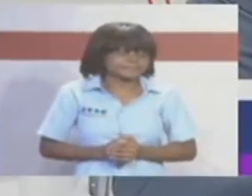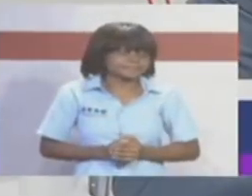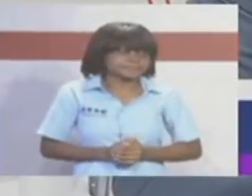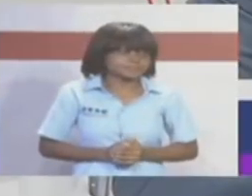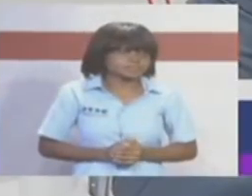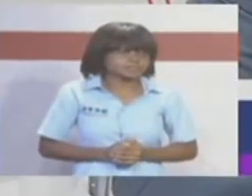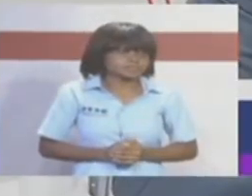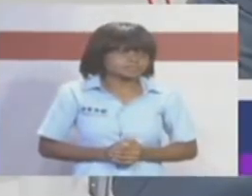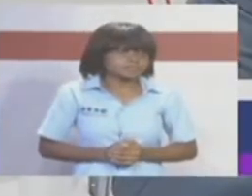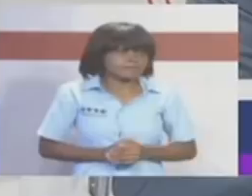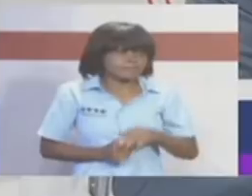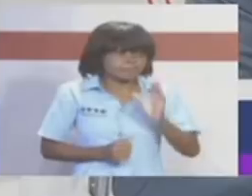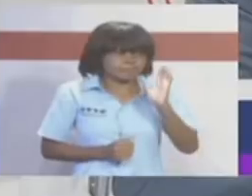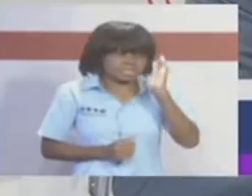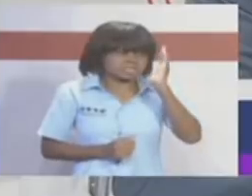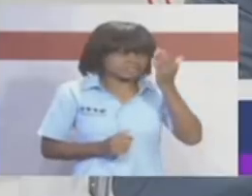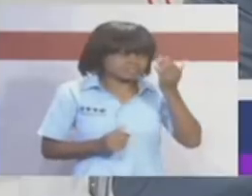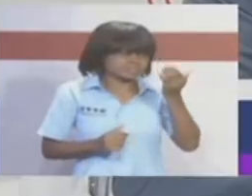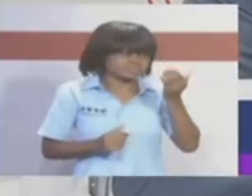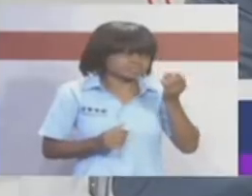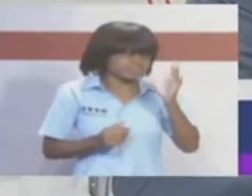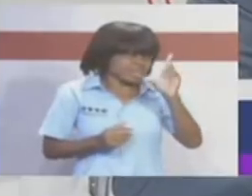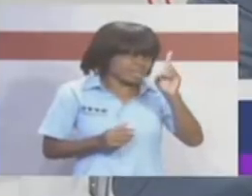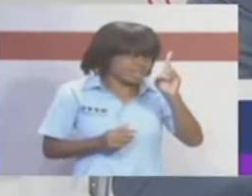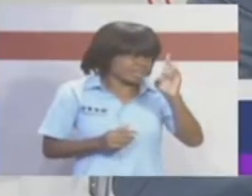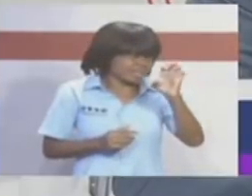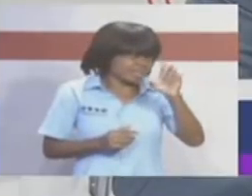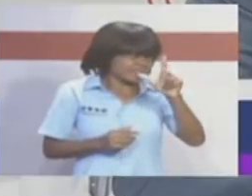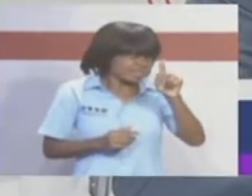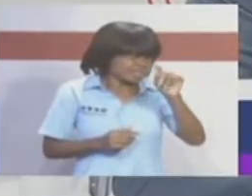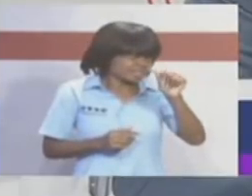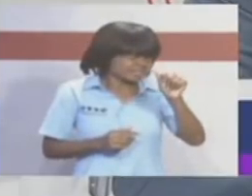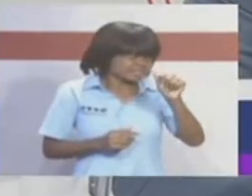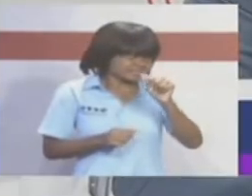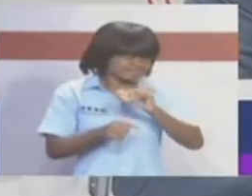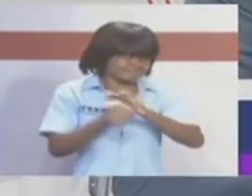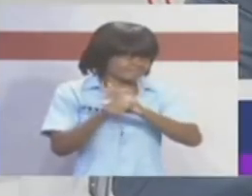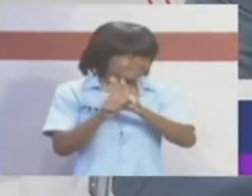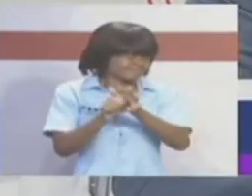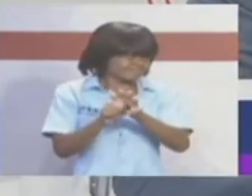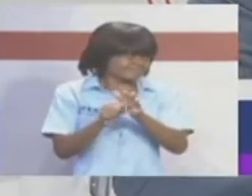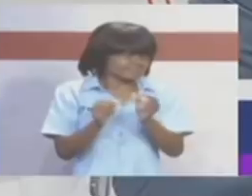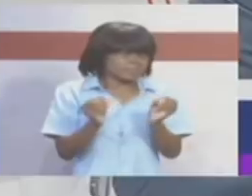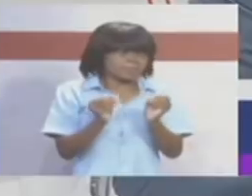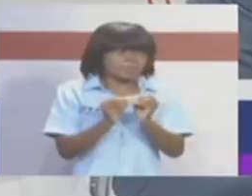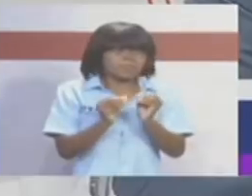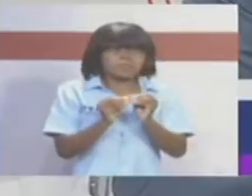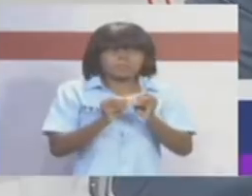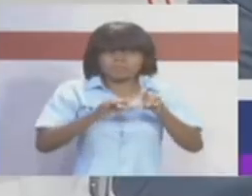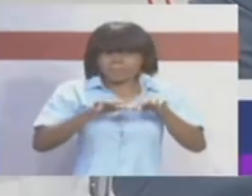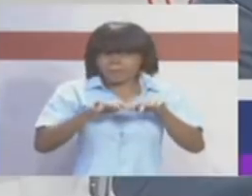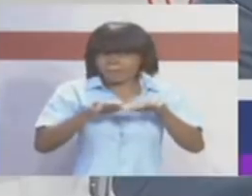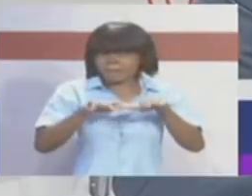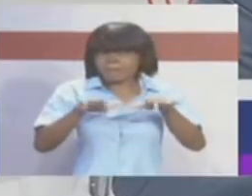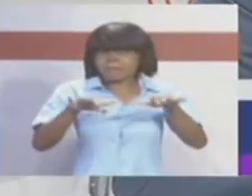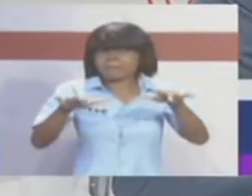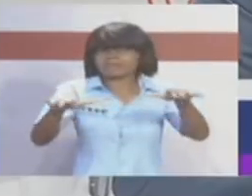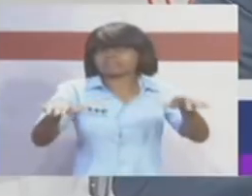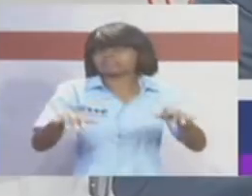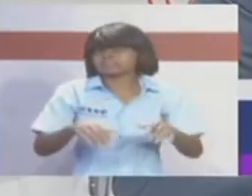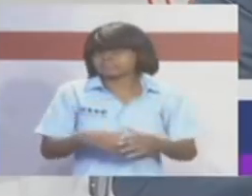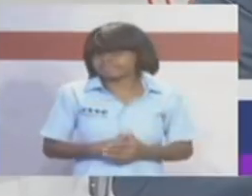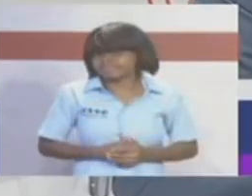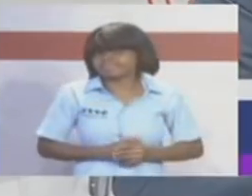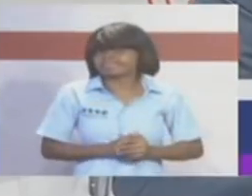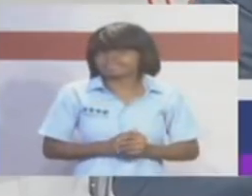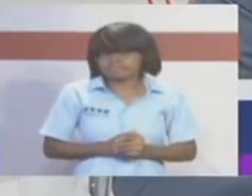is much more transmissible. And then there may also be a little less stringency in some cases in terms of the isolation within